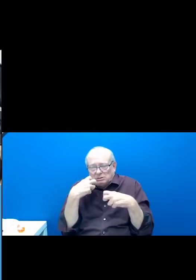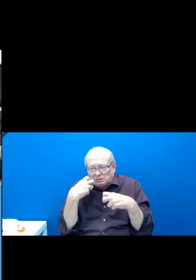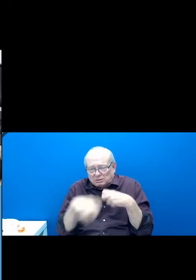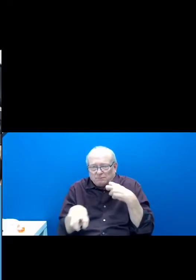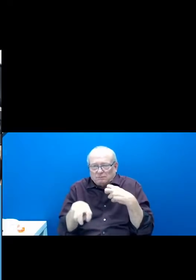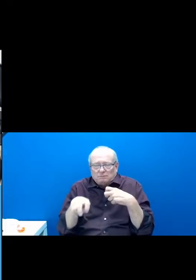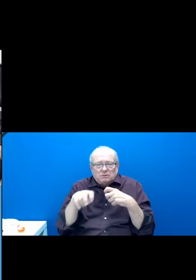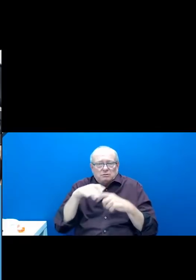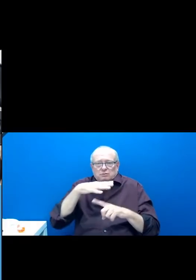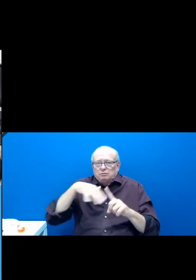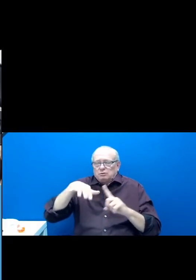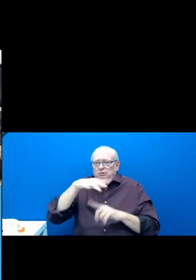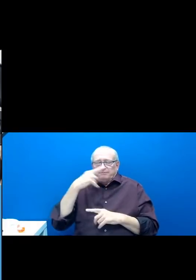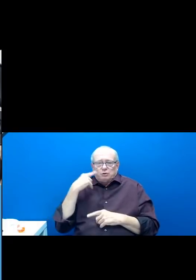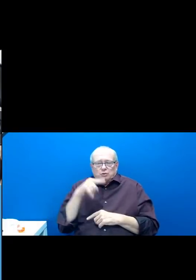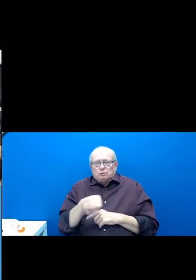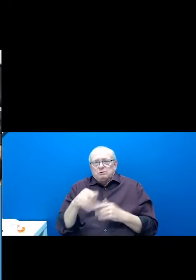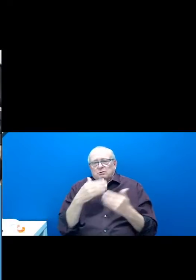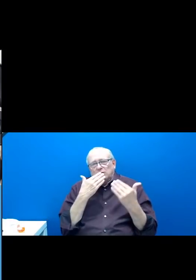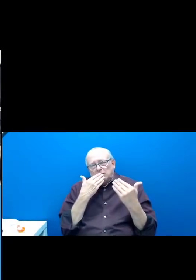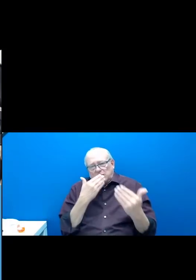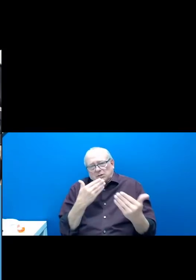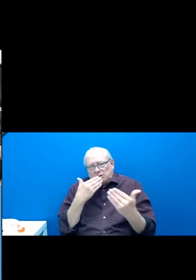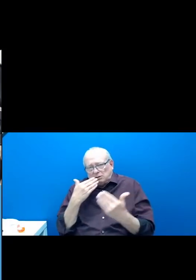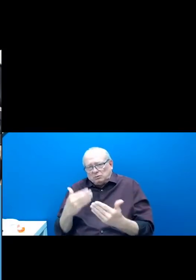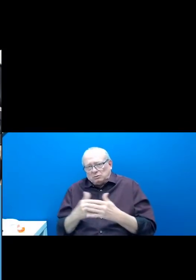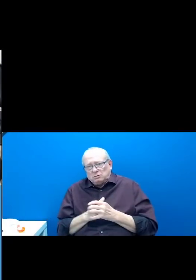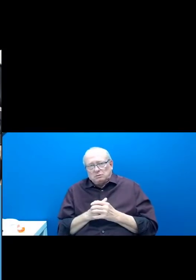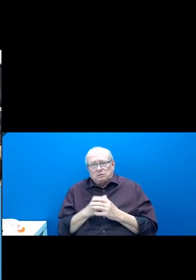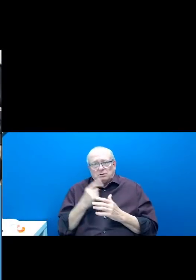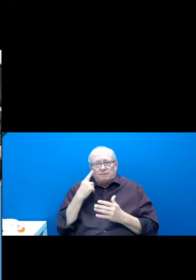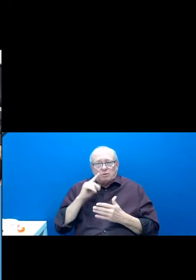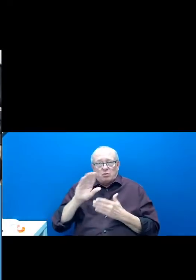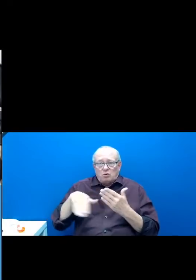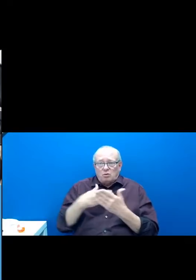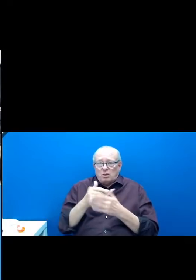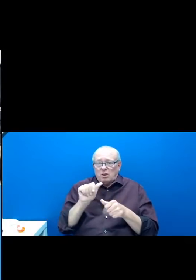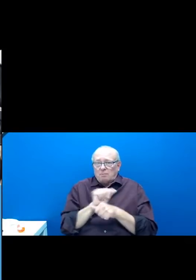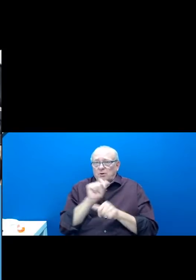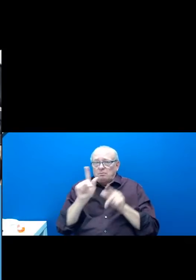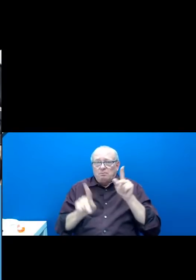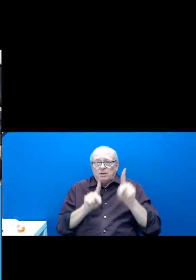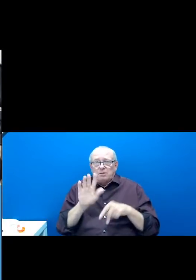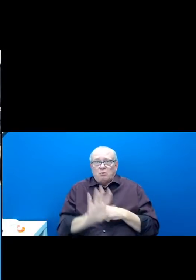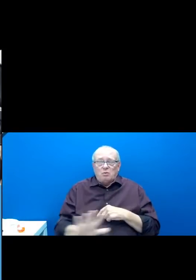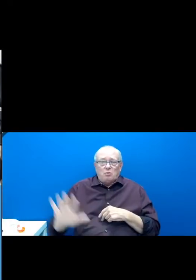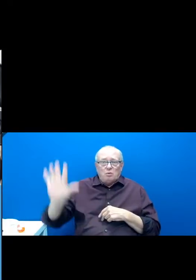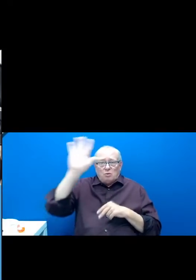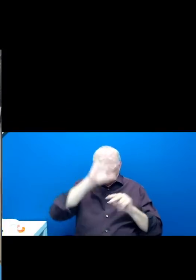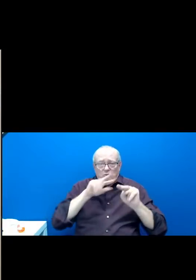difficult circumstance. I would like to leave all Albertans out there that are watching this, and hopefully